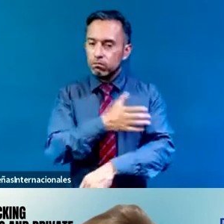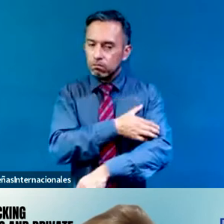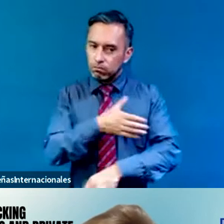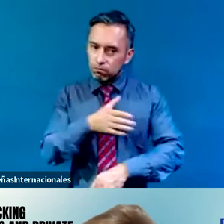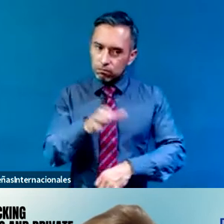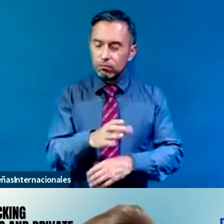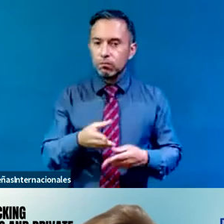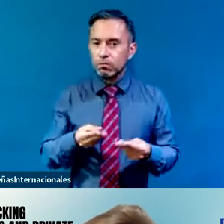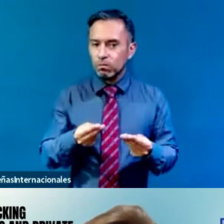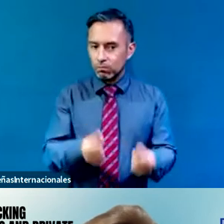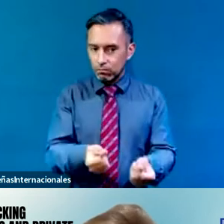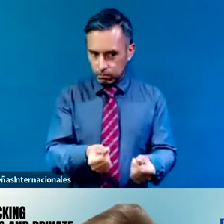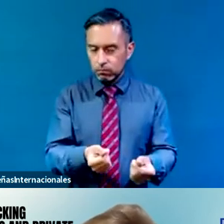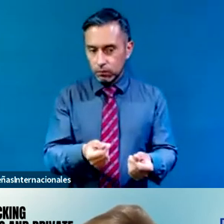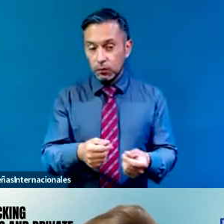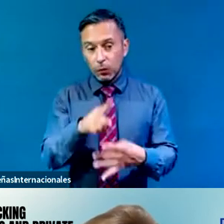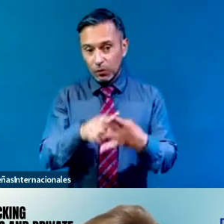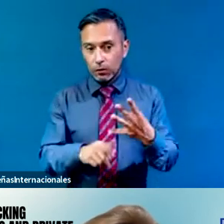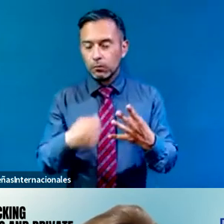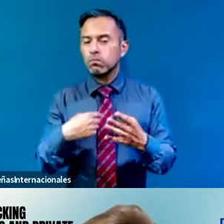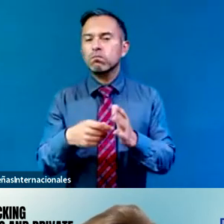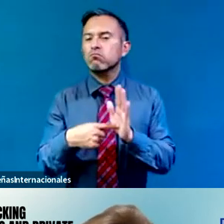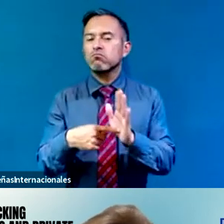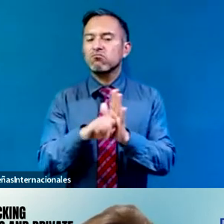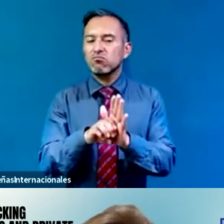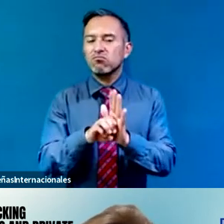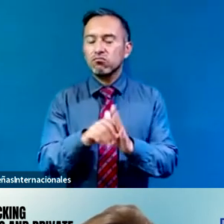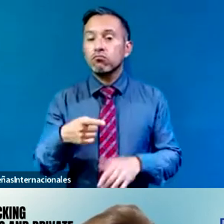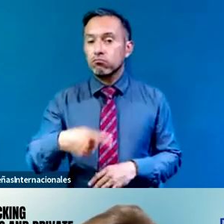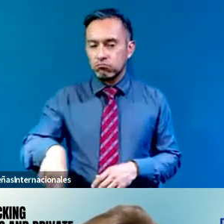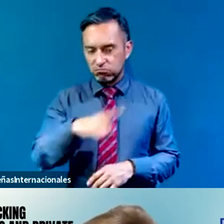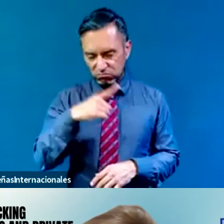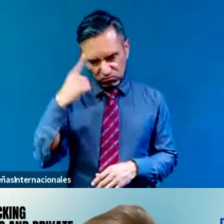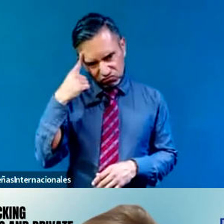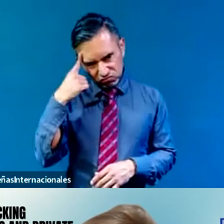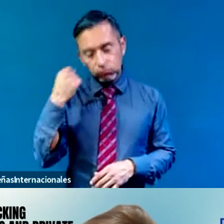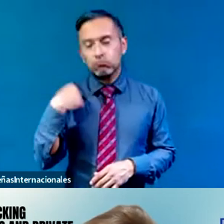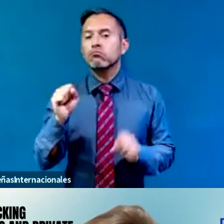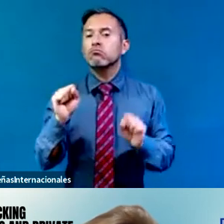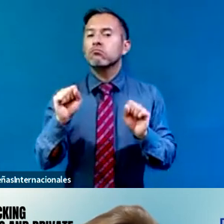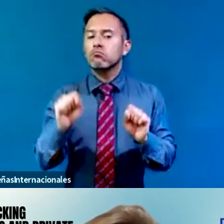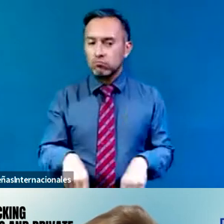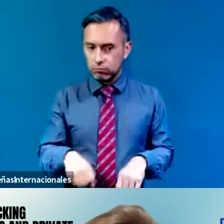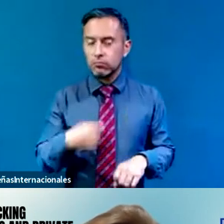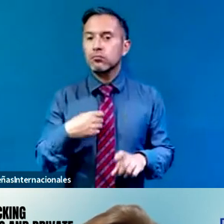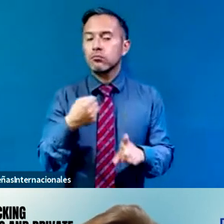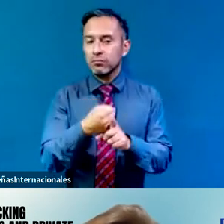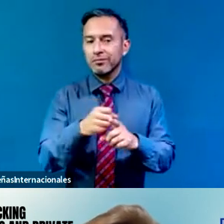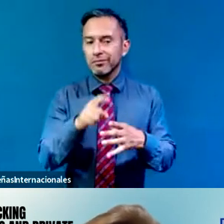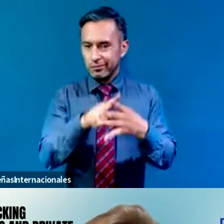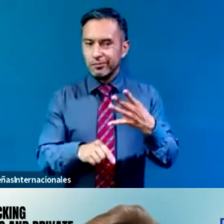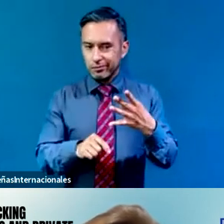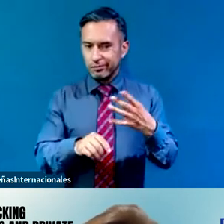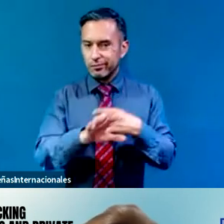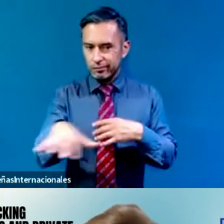you examples of how we believe we could impact these four areas at UNCDF. So first, in the care